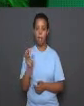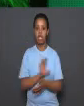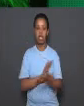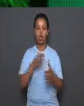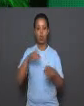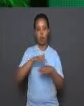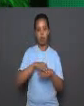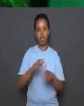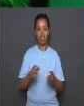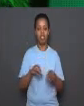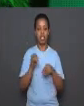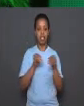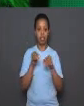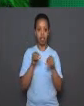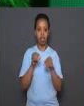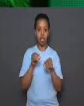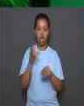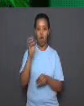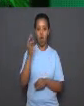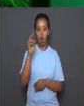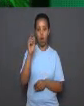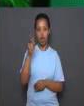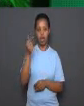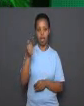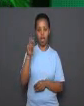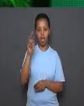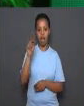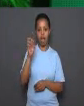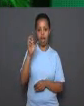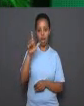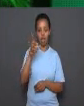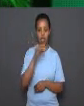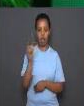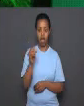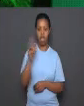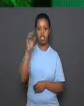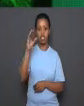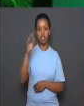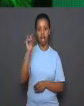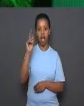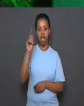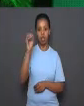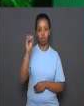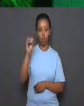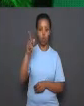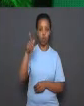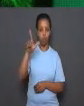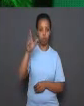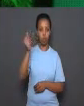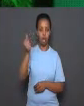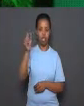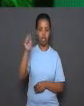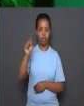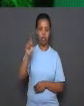membrane, organelles, and cytoplasm is all related to these tubules